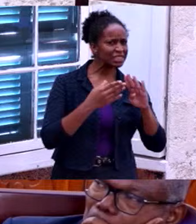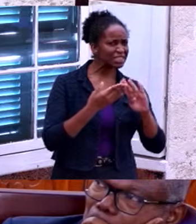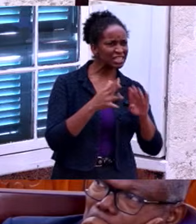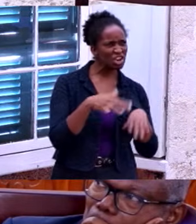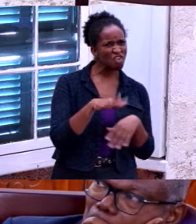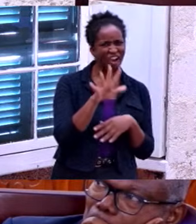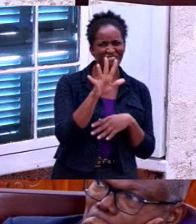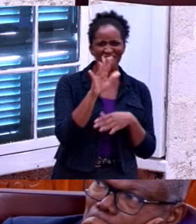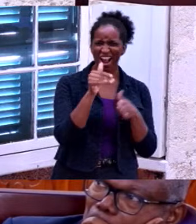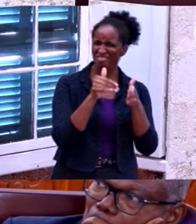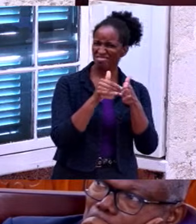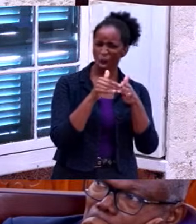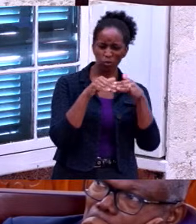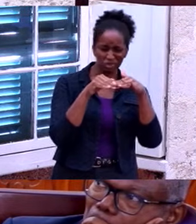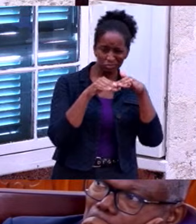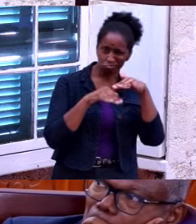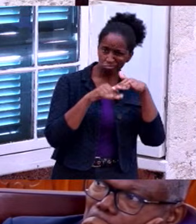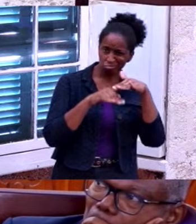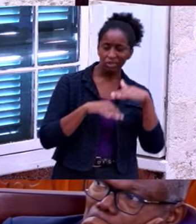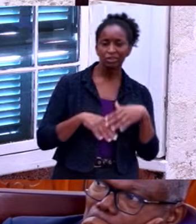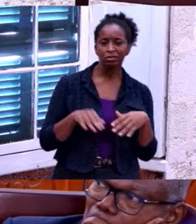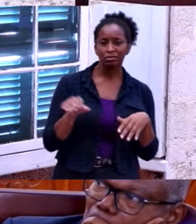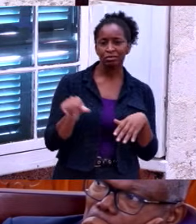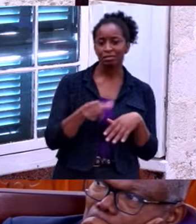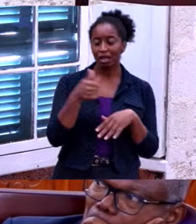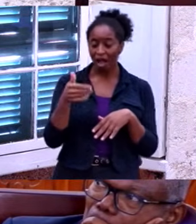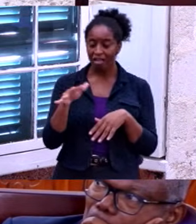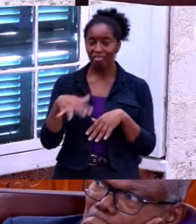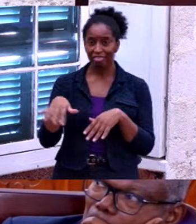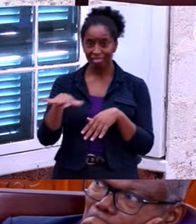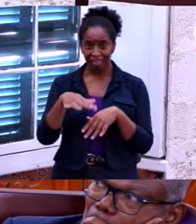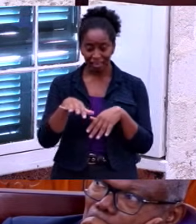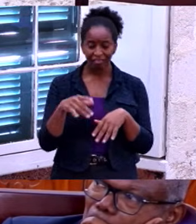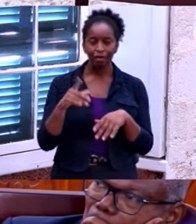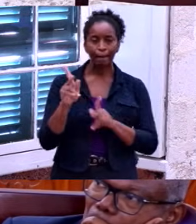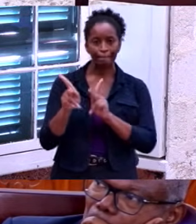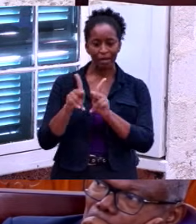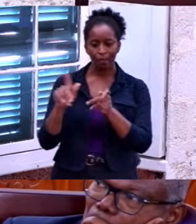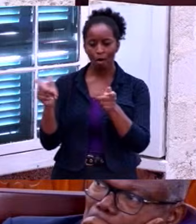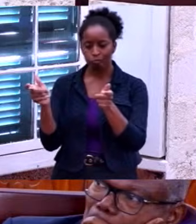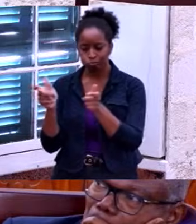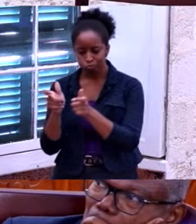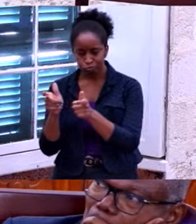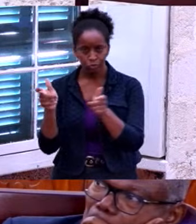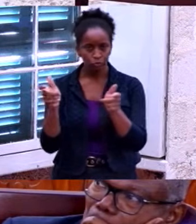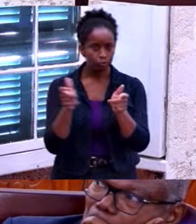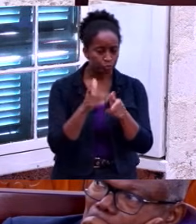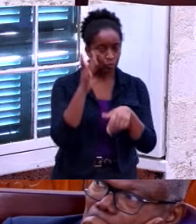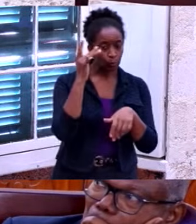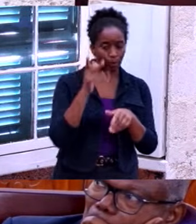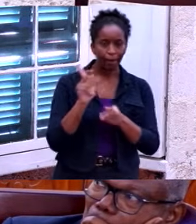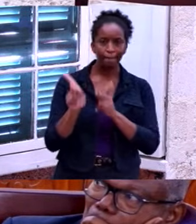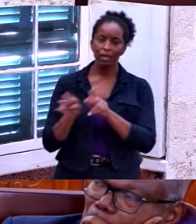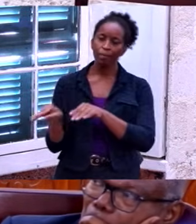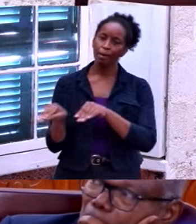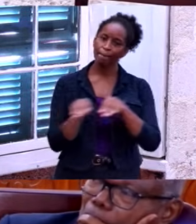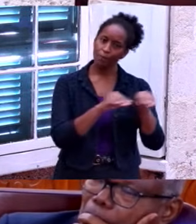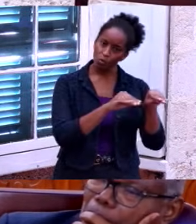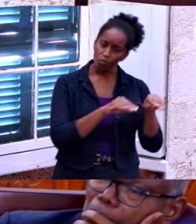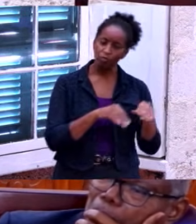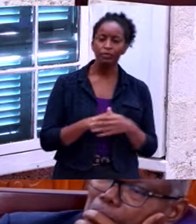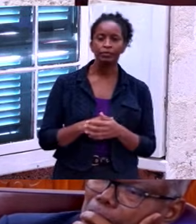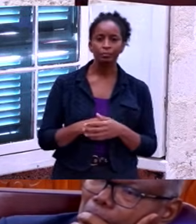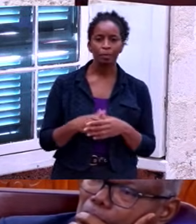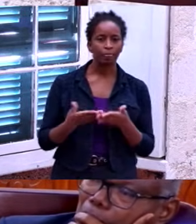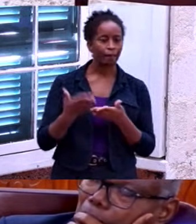Michael constituencies that are collapsing in terms of size because people are moving. St. Thomas used to be a